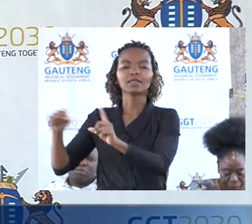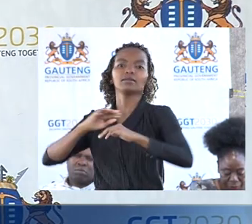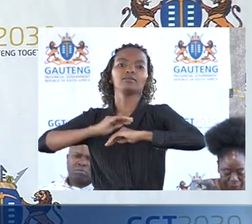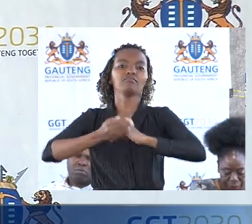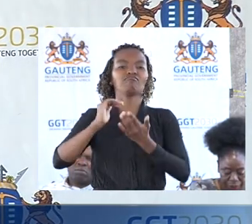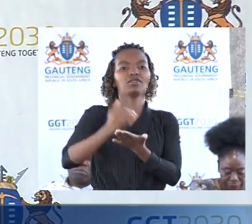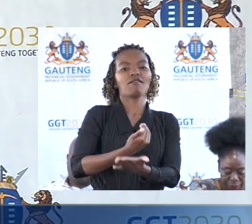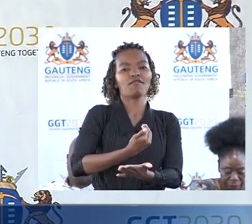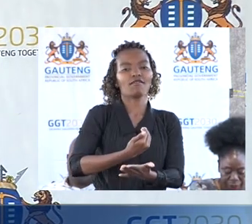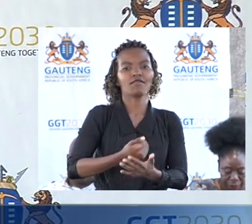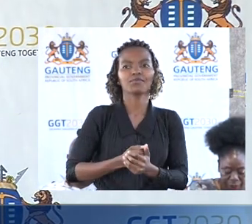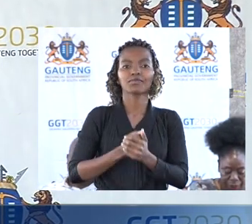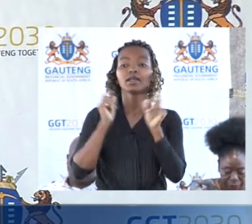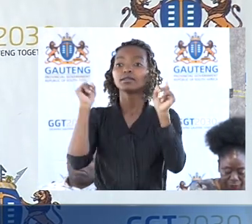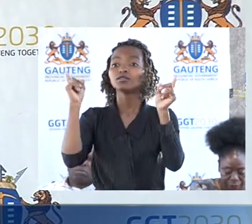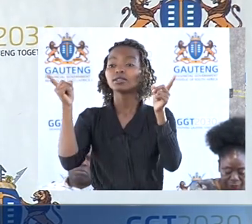safe.